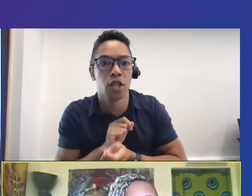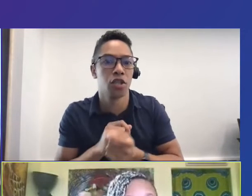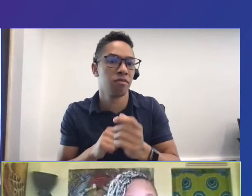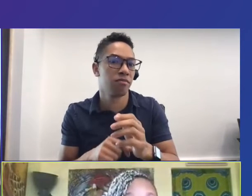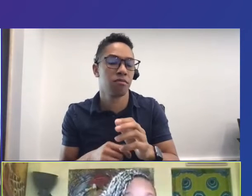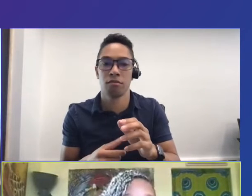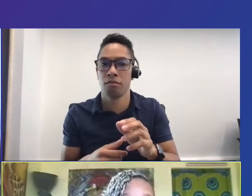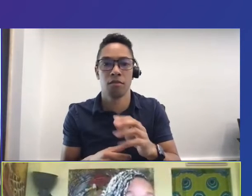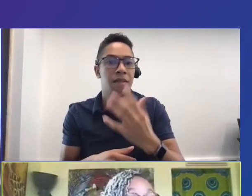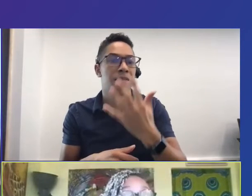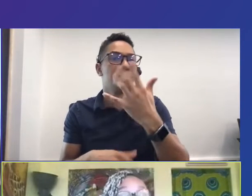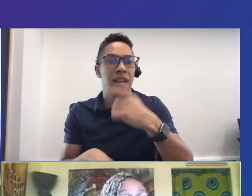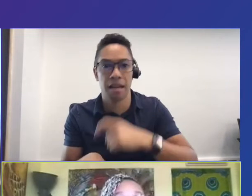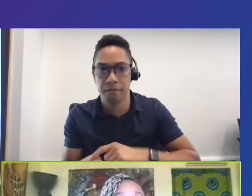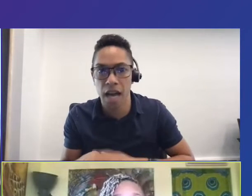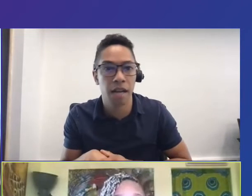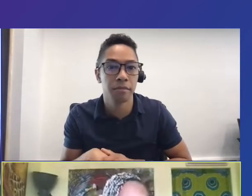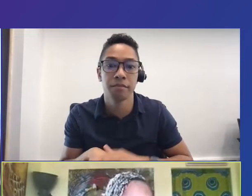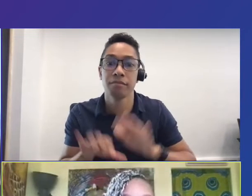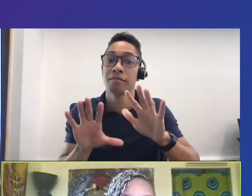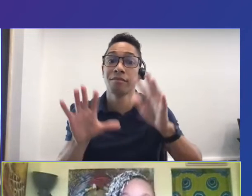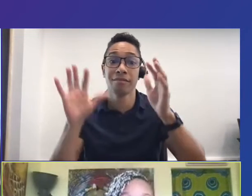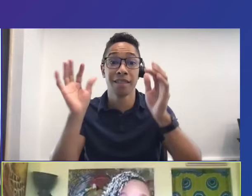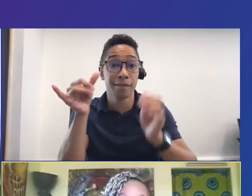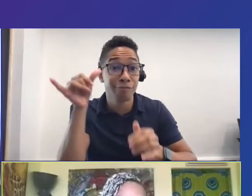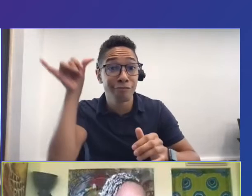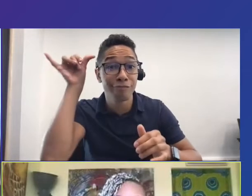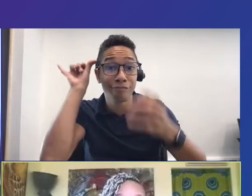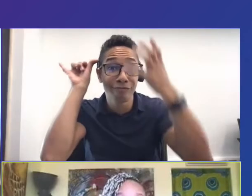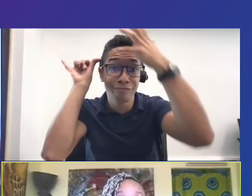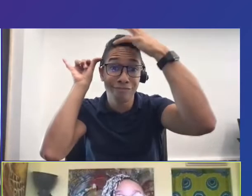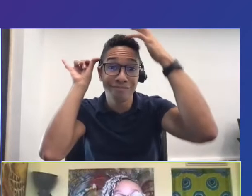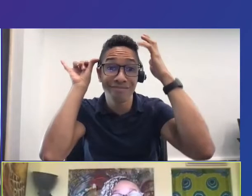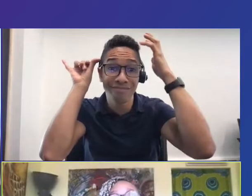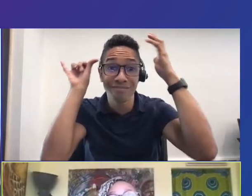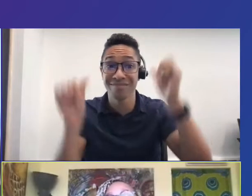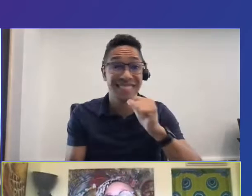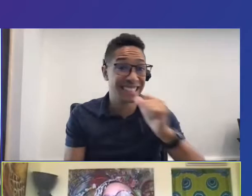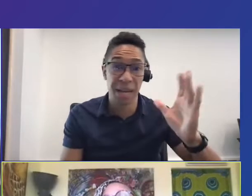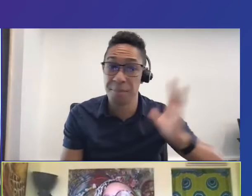and side swoop is here now. Side swoop and glasses was not here before. So,